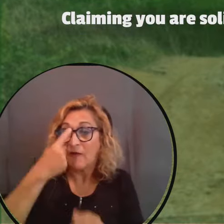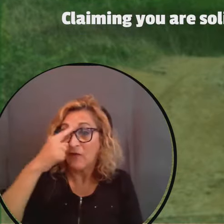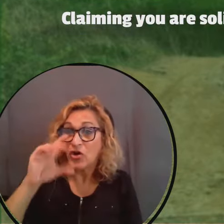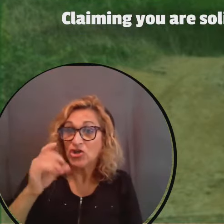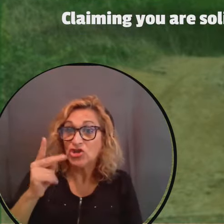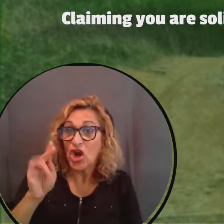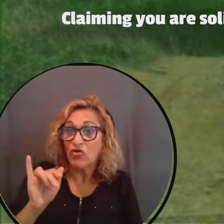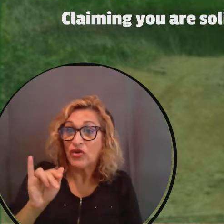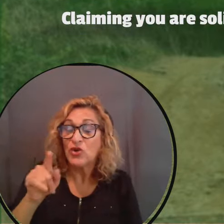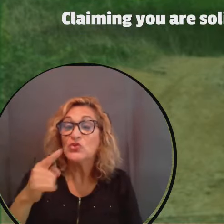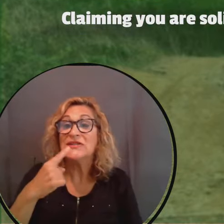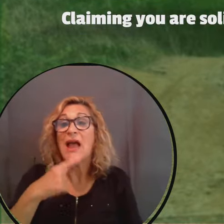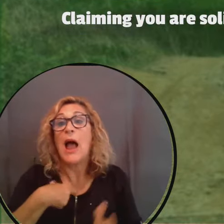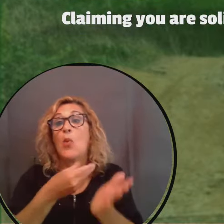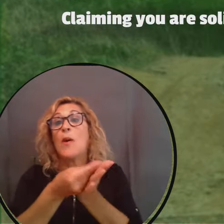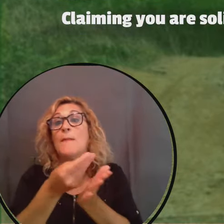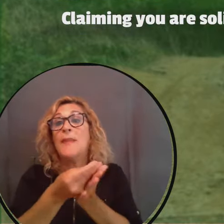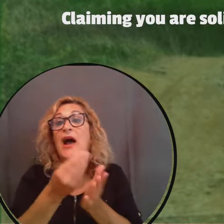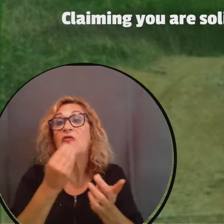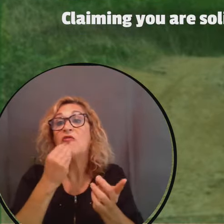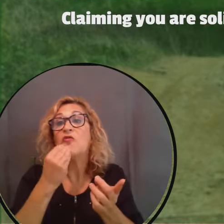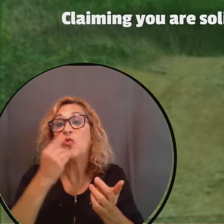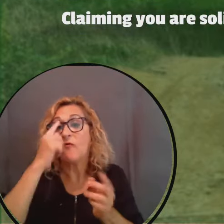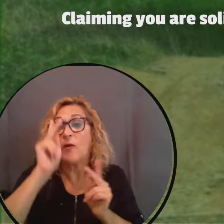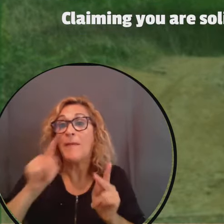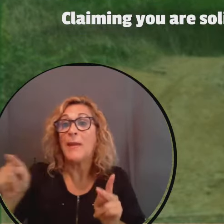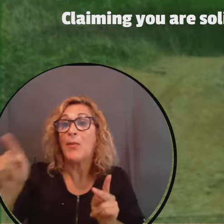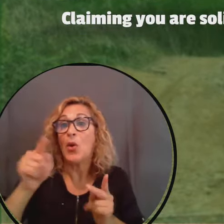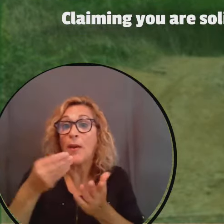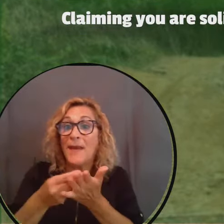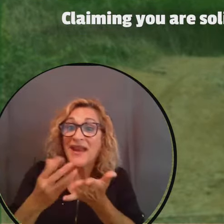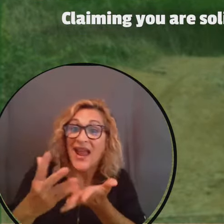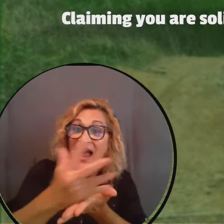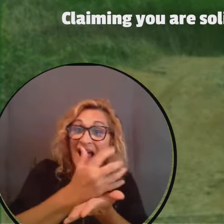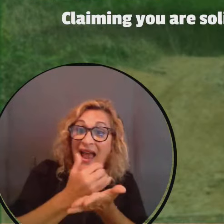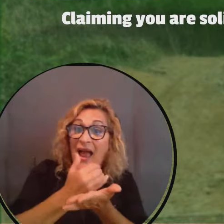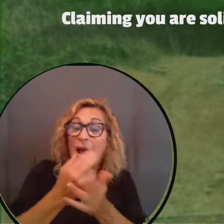buy food for folks, and actually you're just pocketing yourself.